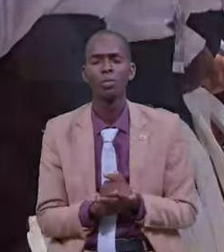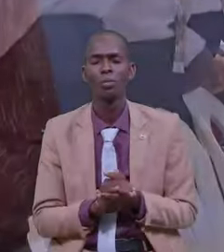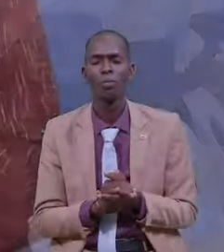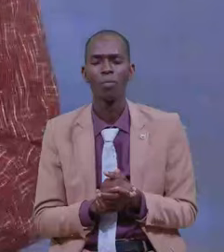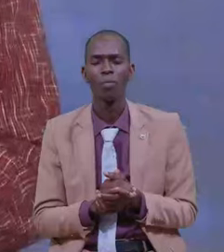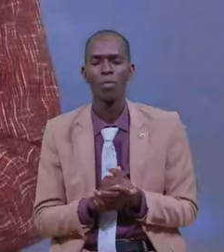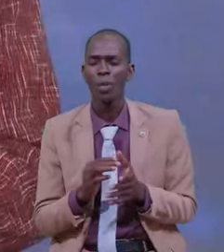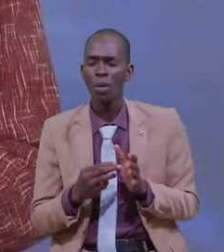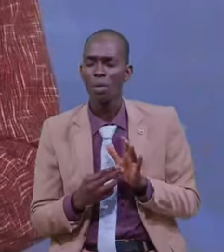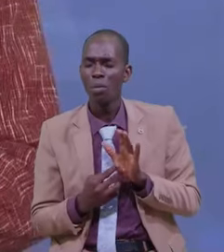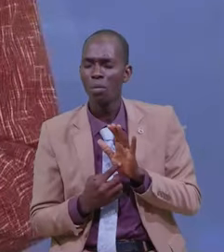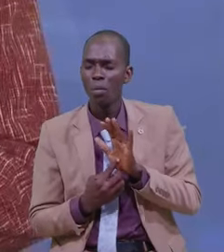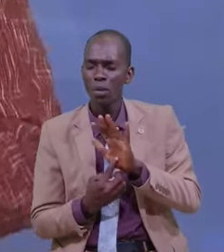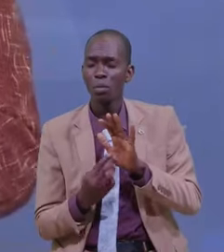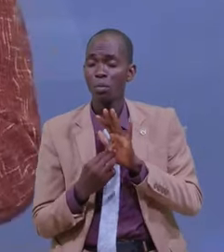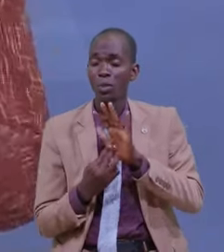Manifestation in every life.